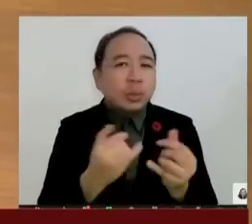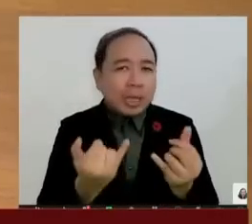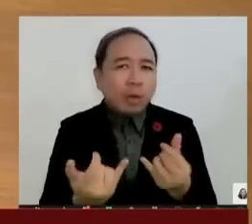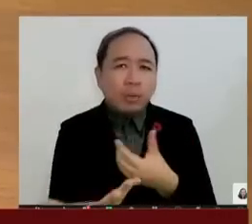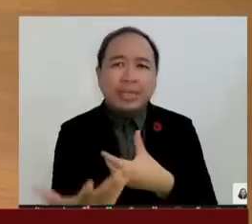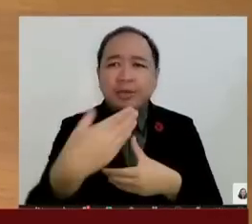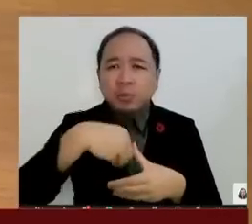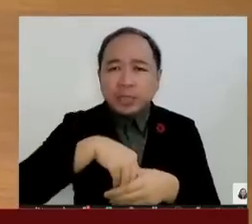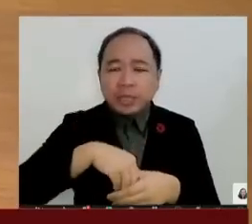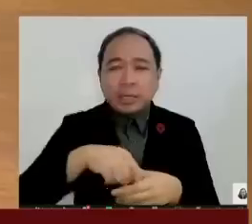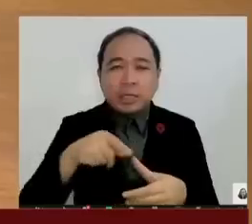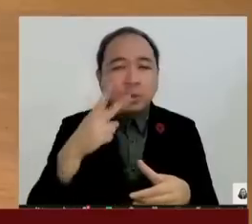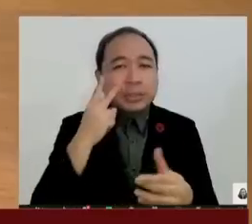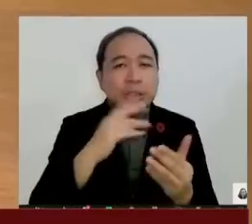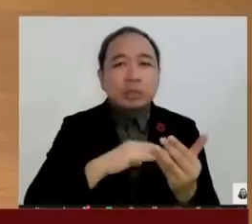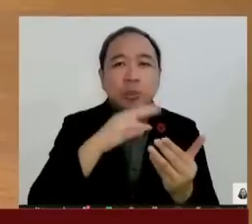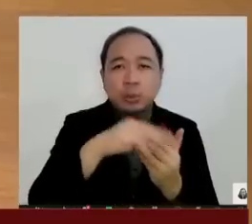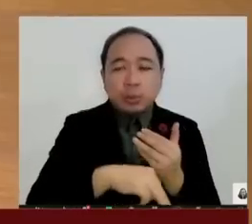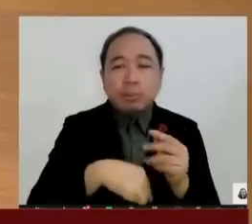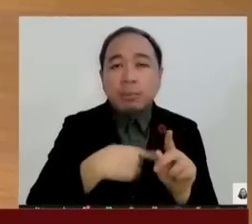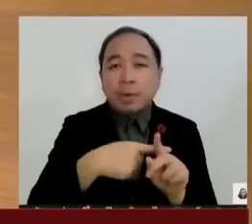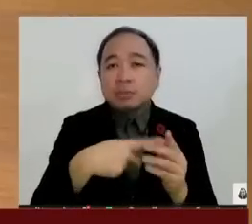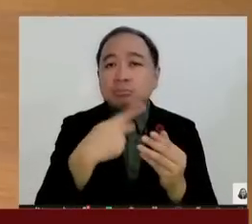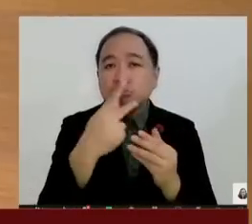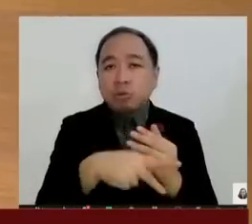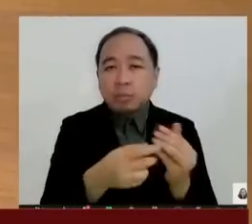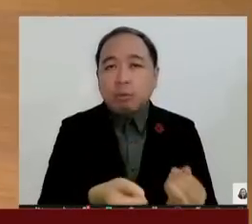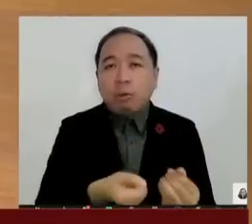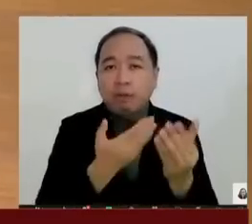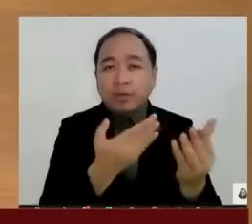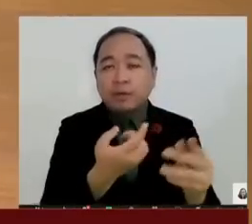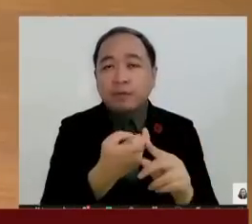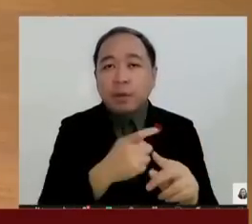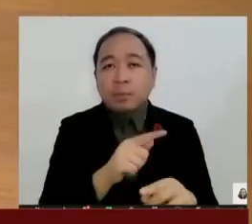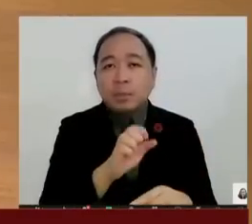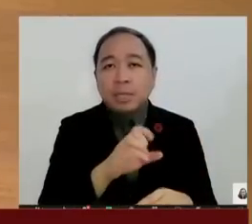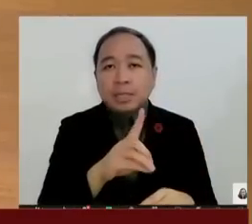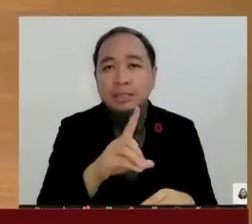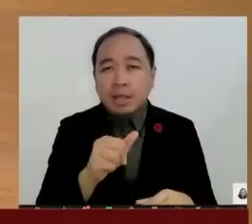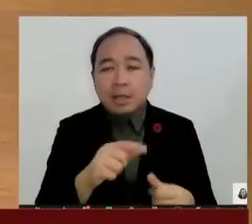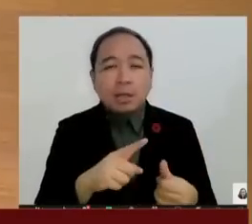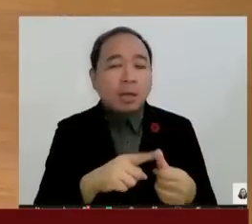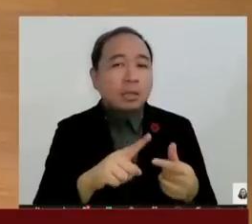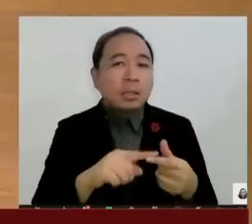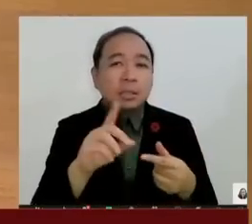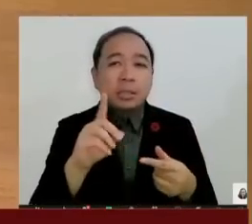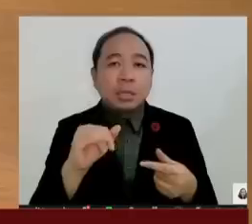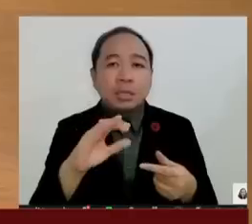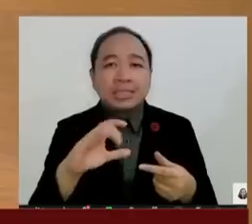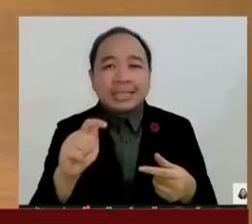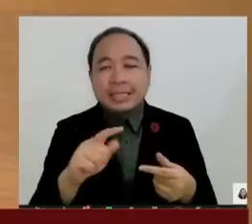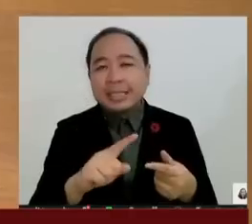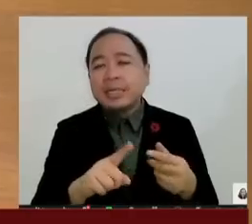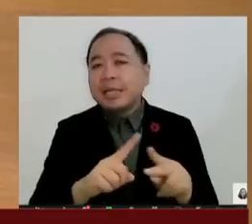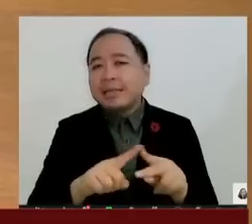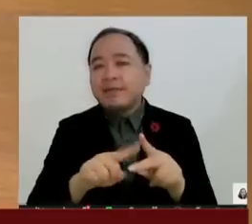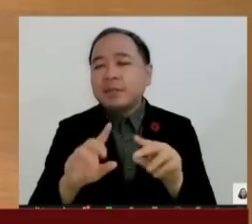in the curricula and programs offered by TESDA, DICT, and other agencies of government.